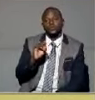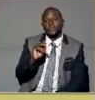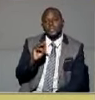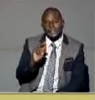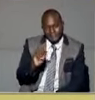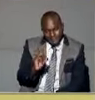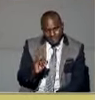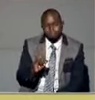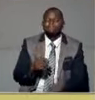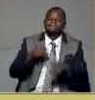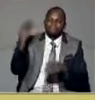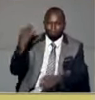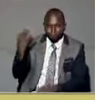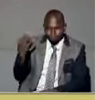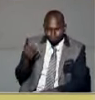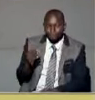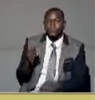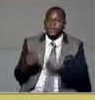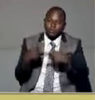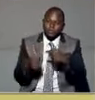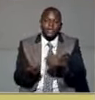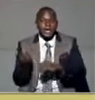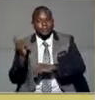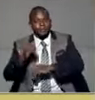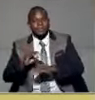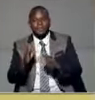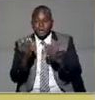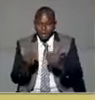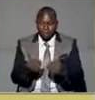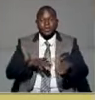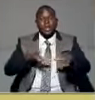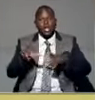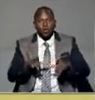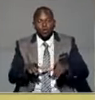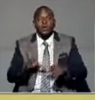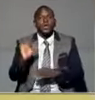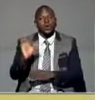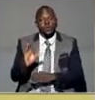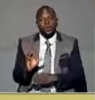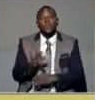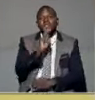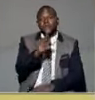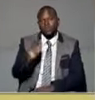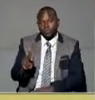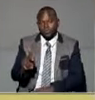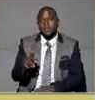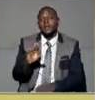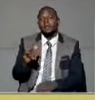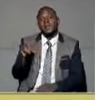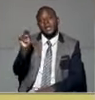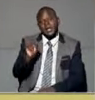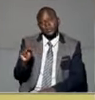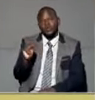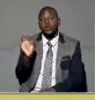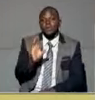service, and then we continued up to this day. So now we have a local committee within Kitgum, and we have a national committee